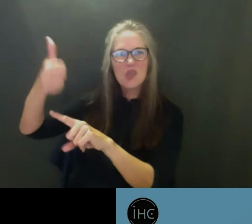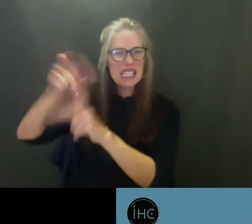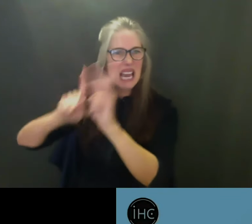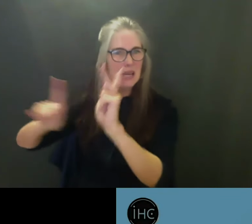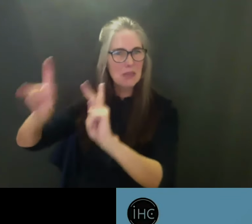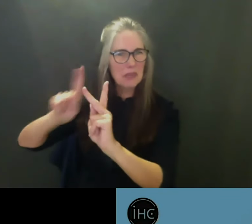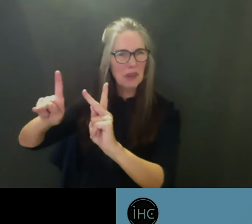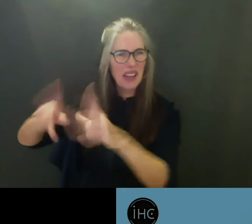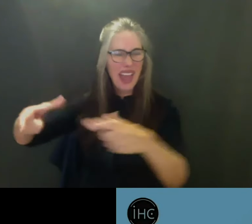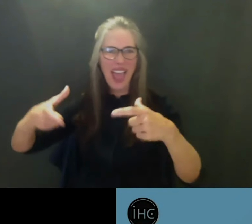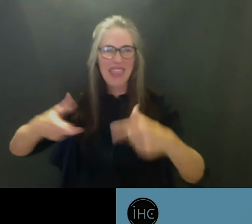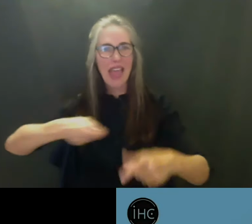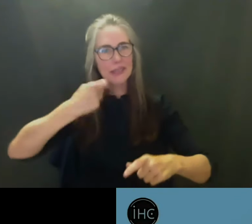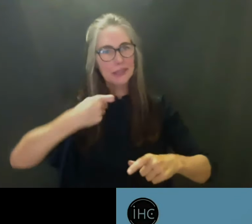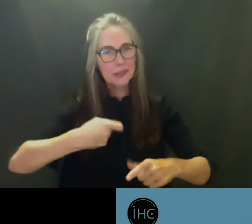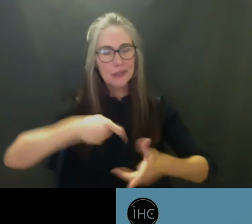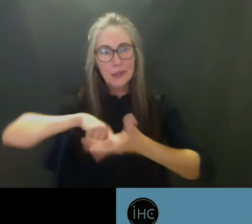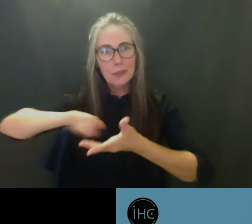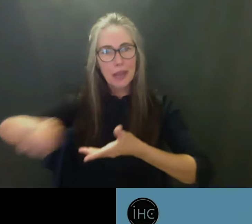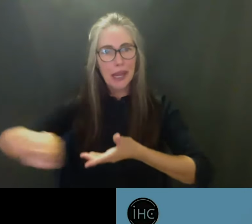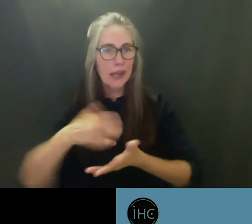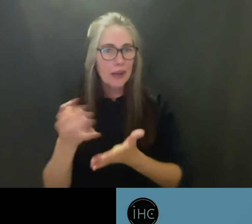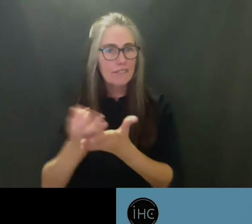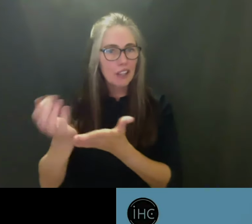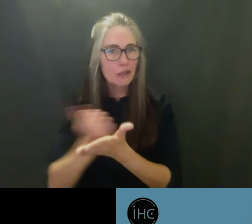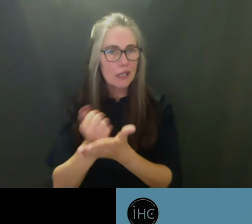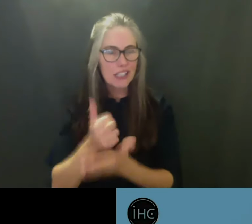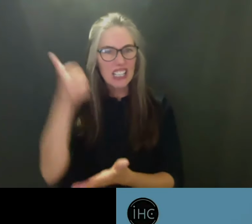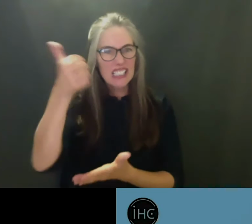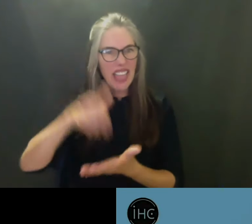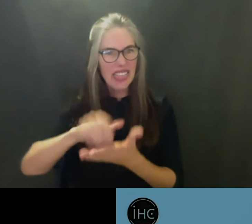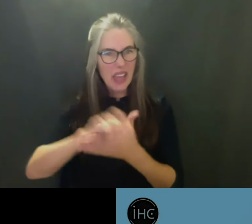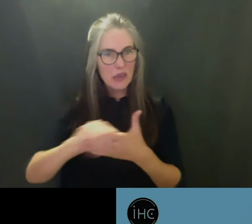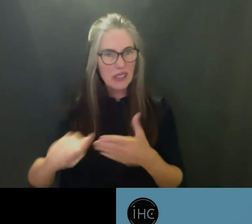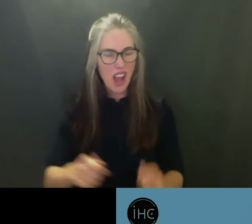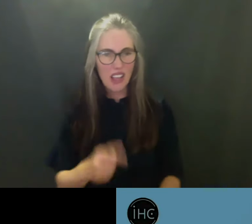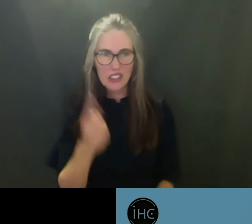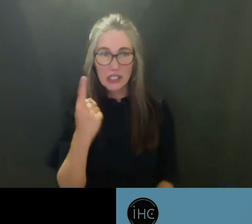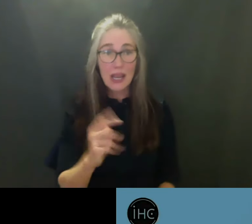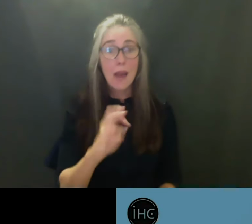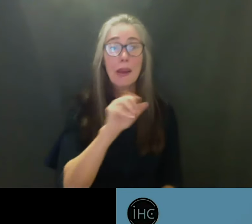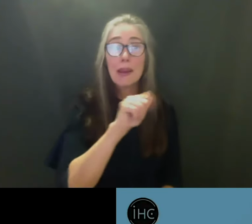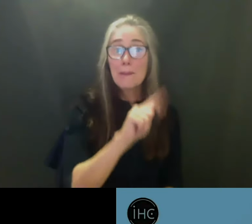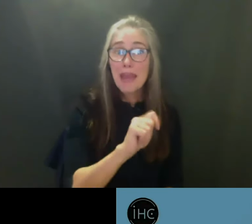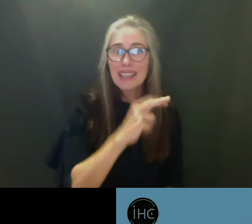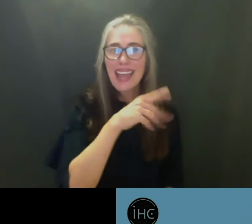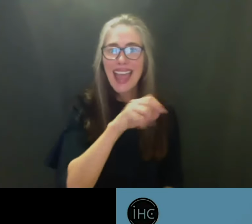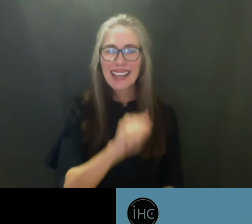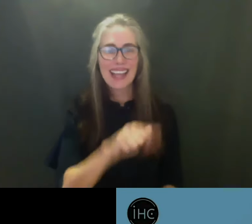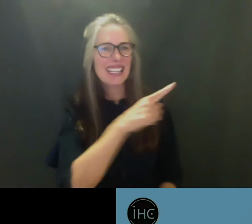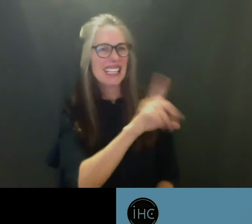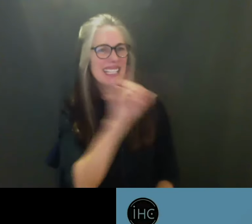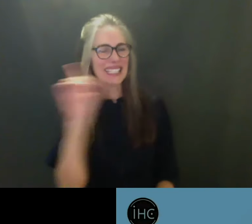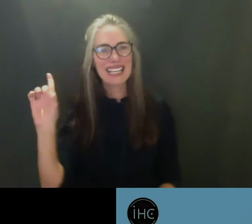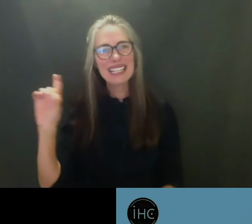So, um, so, think Mark Hanna is a famous, uh, kingmaker, democratic kingmaker from decades past. And he